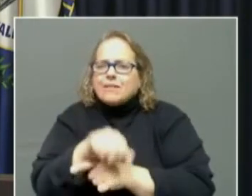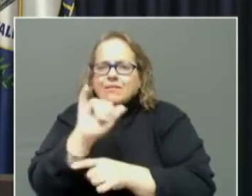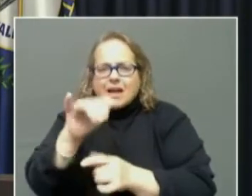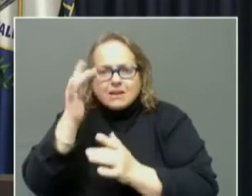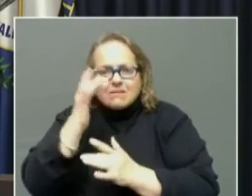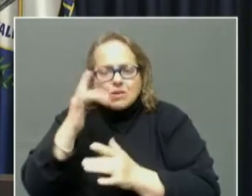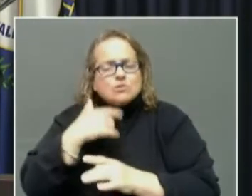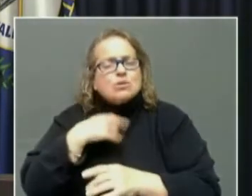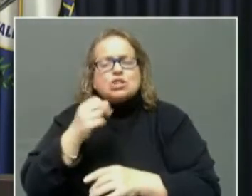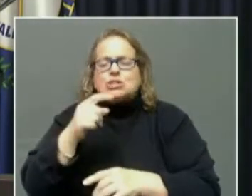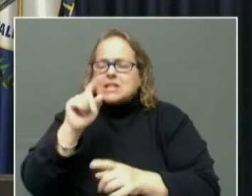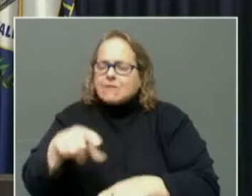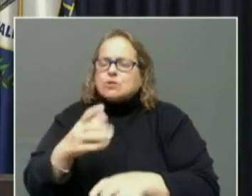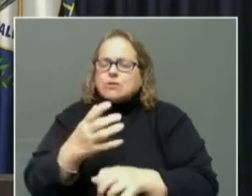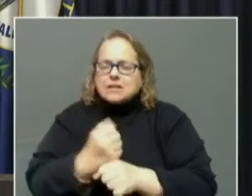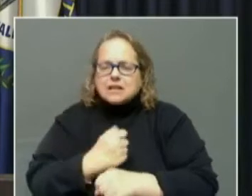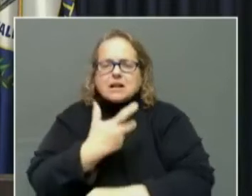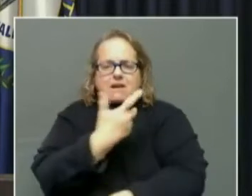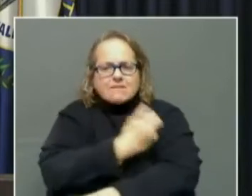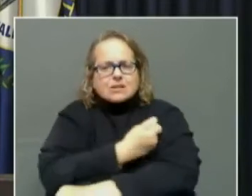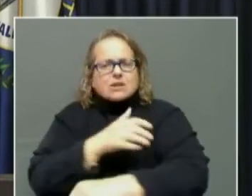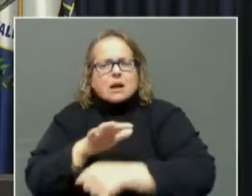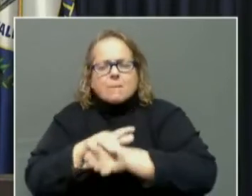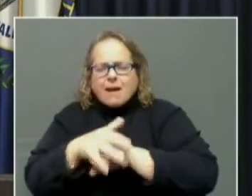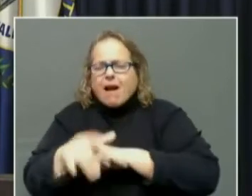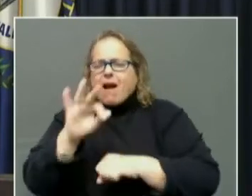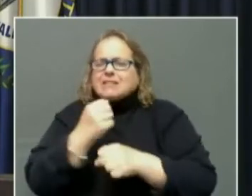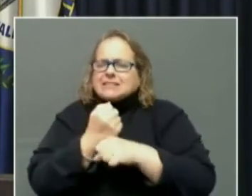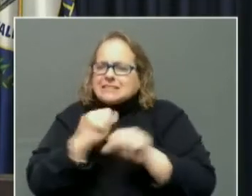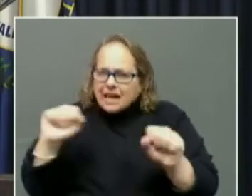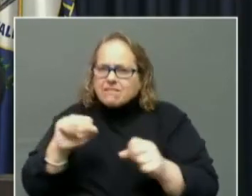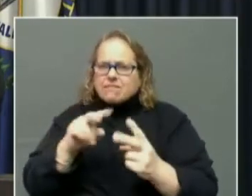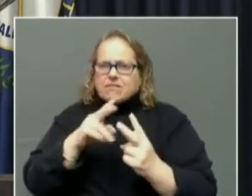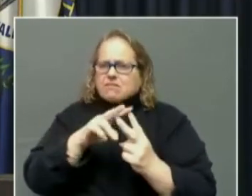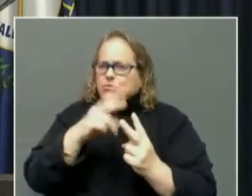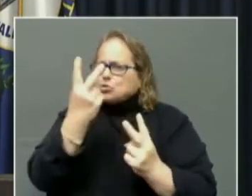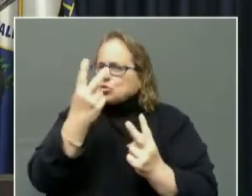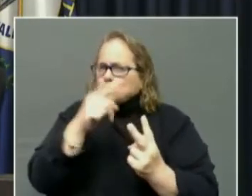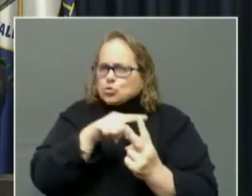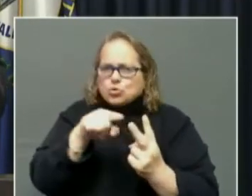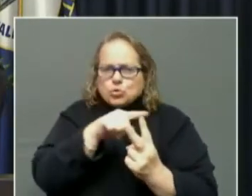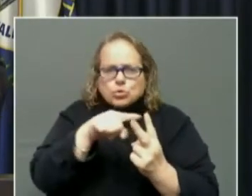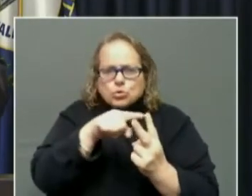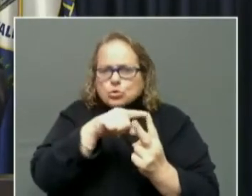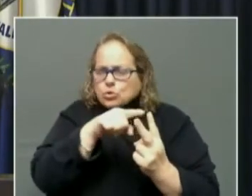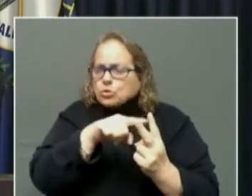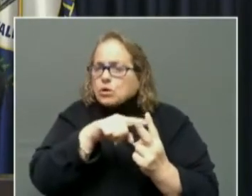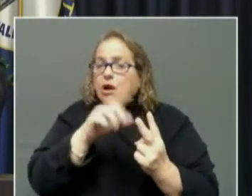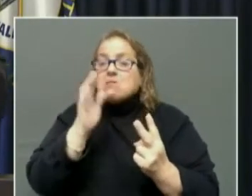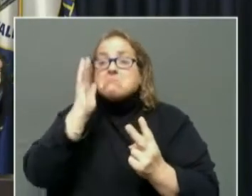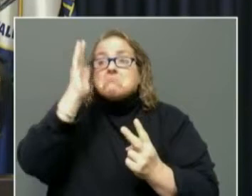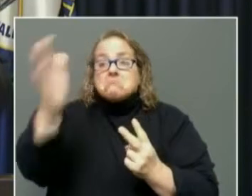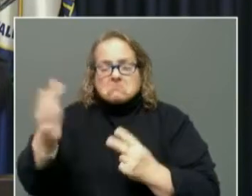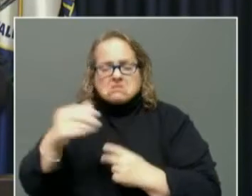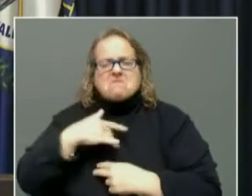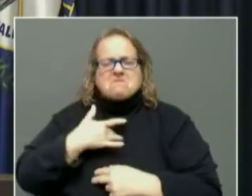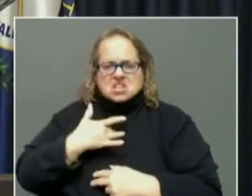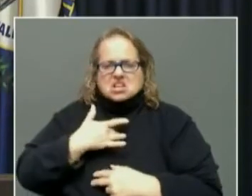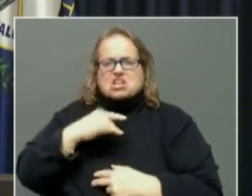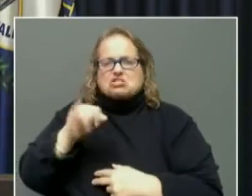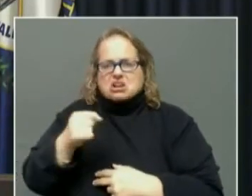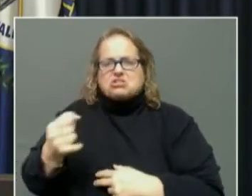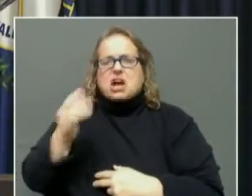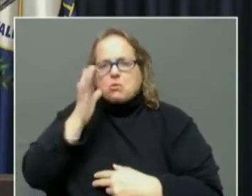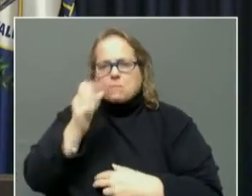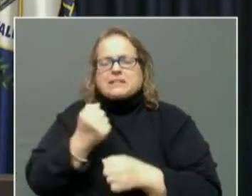get vaccinated. We have plenty of safe alternatives out there. I believe ultimately J&J will be deemed a safe alternative for a portion